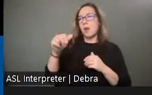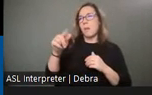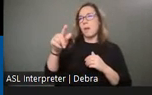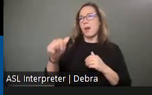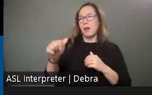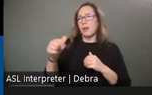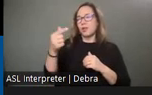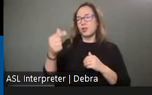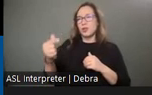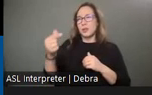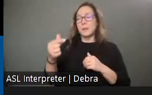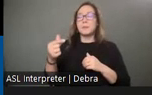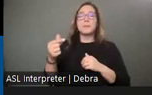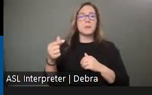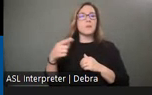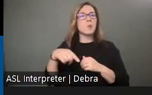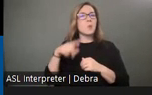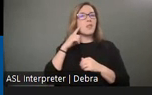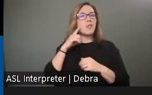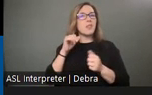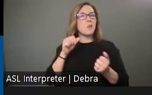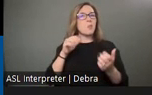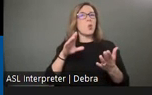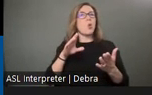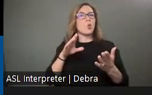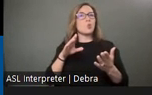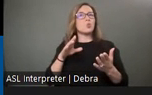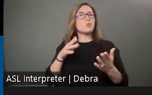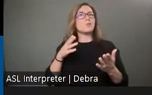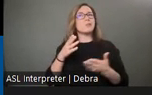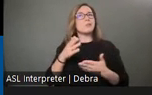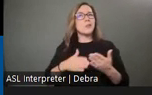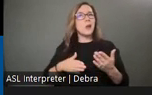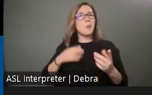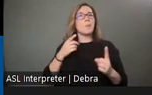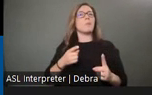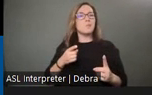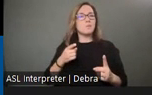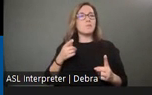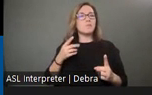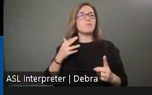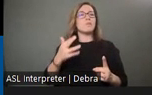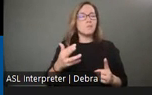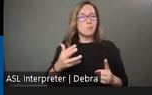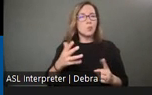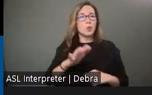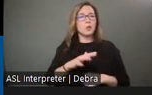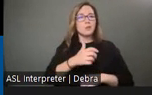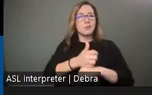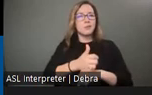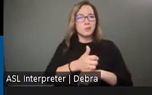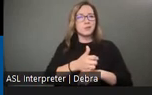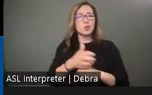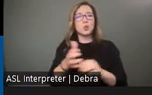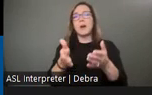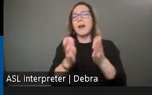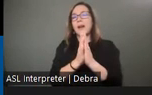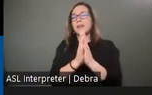tell you that we think that the approach we have here, at some point, we do intend to reinstate the need to ask